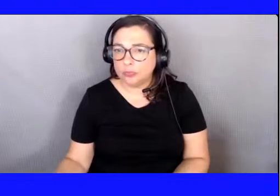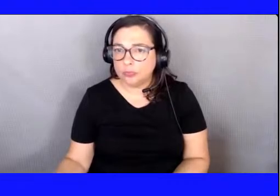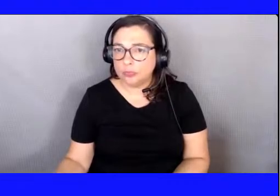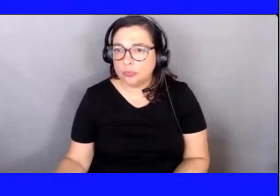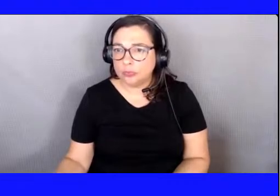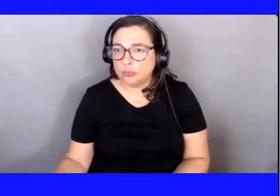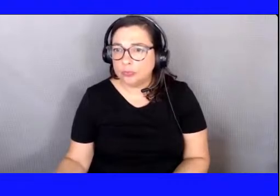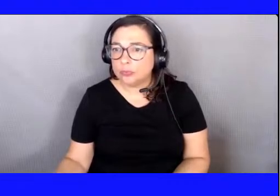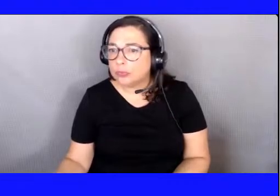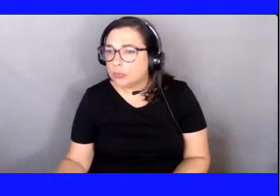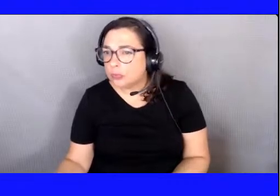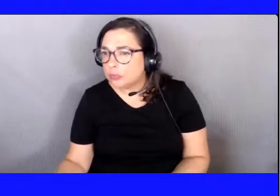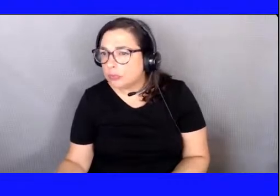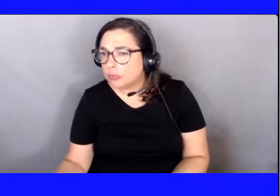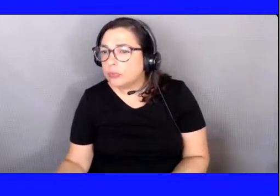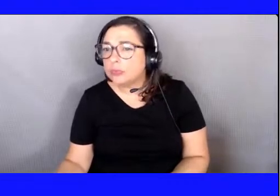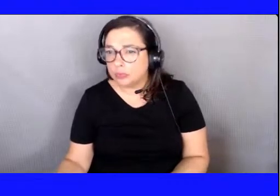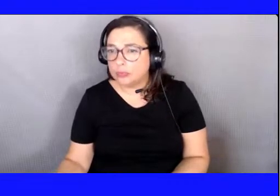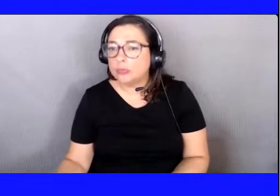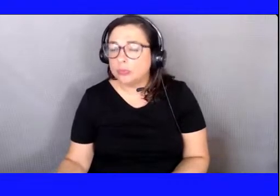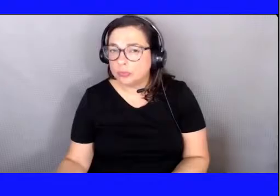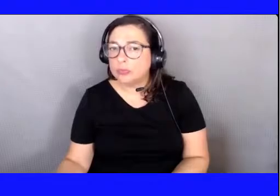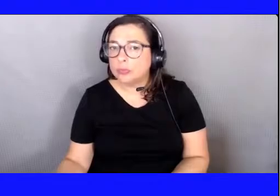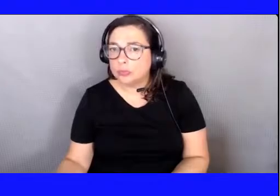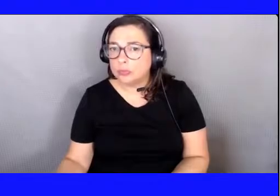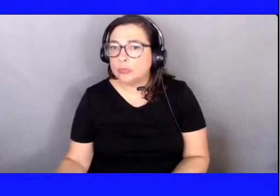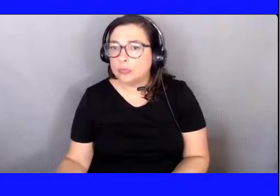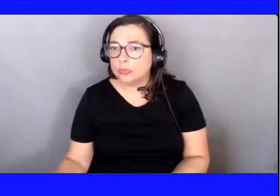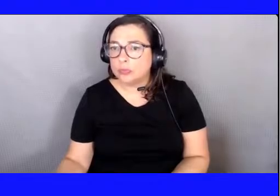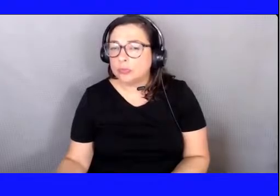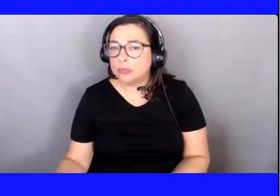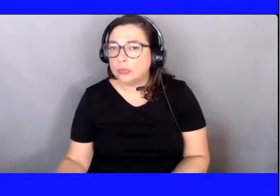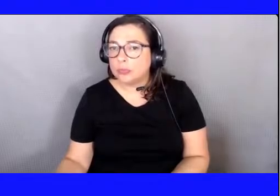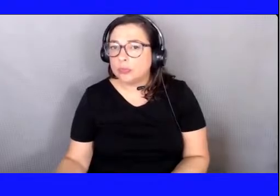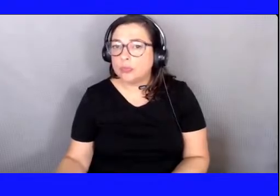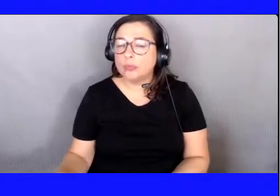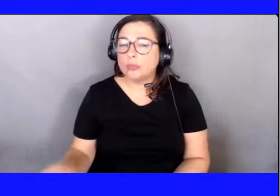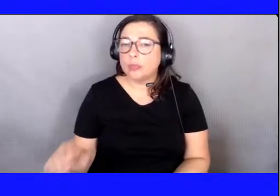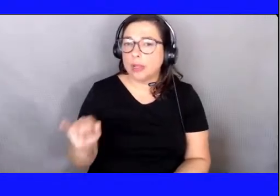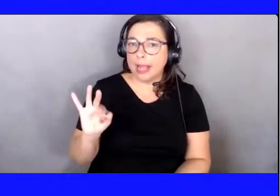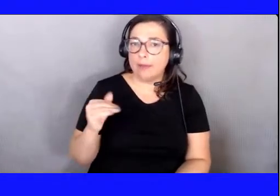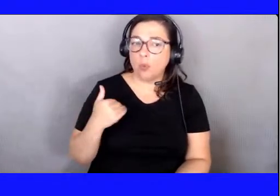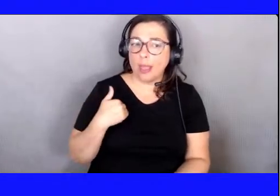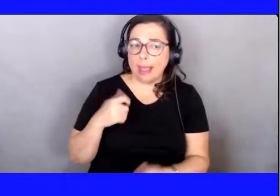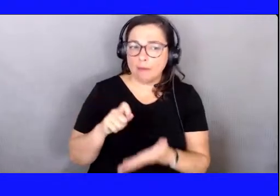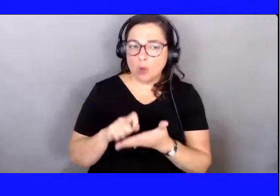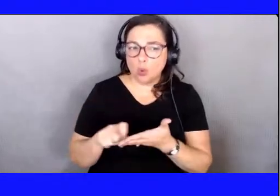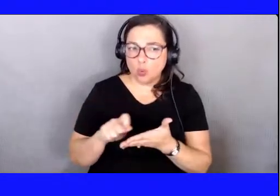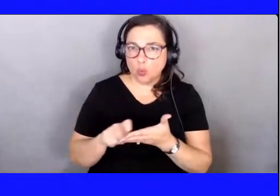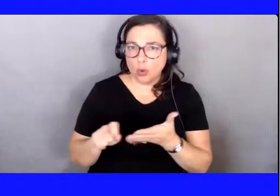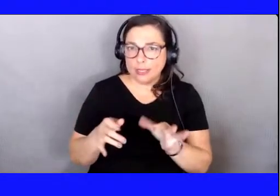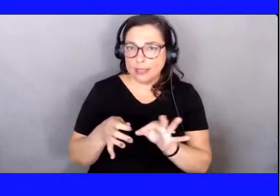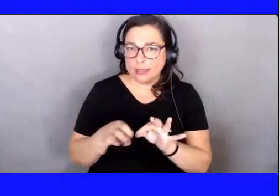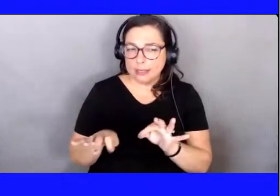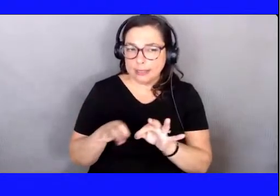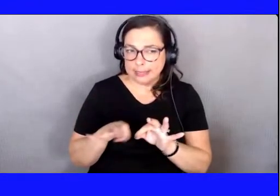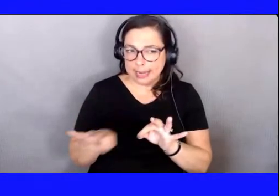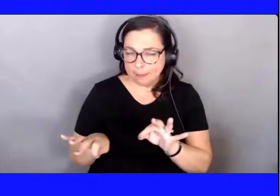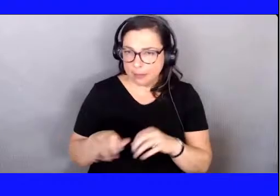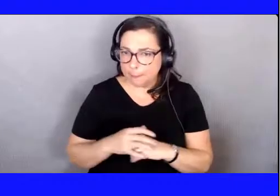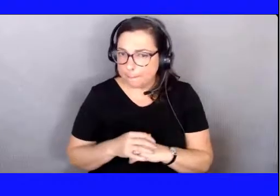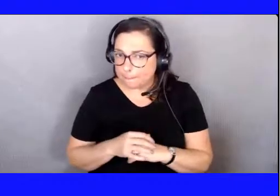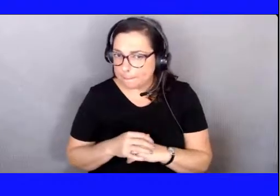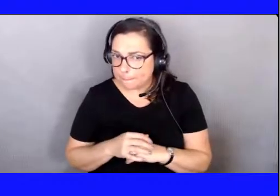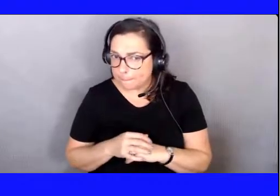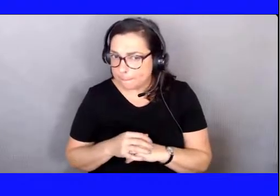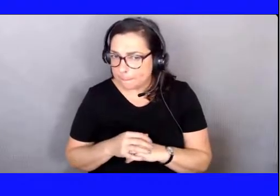And anybody who was ready to submit a written statement to speak, you can submit and see